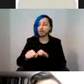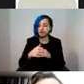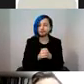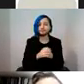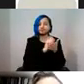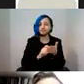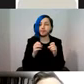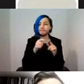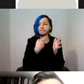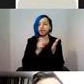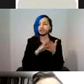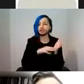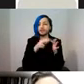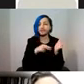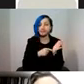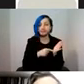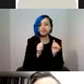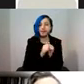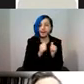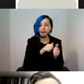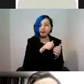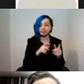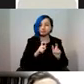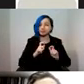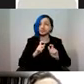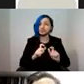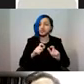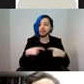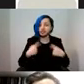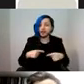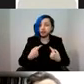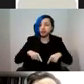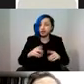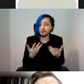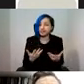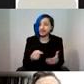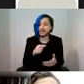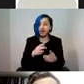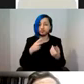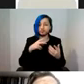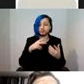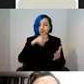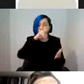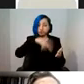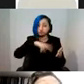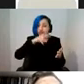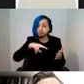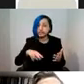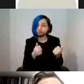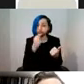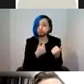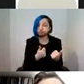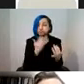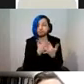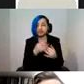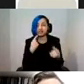parchment paper and codex form, which is still available, which to us now we can read it it's legible.